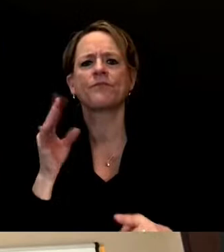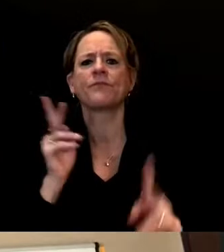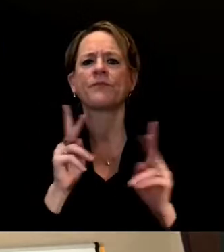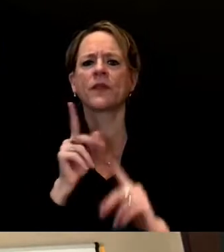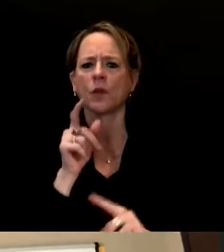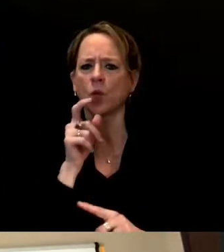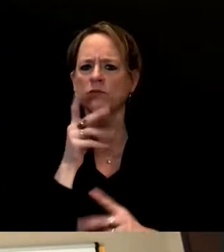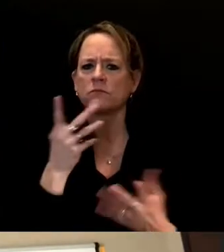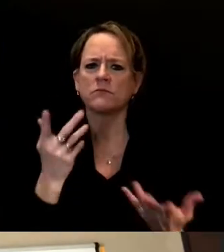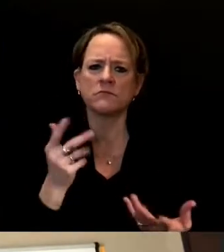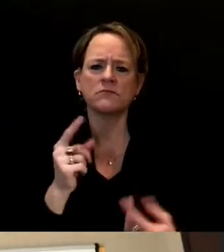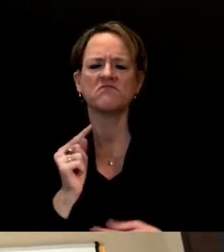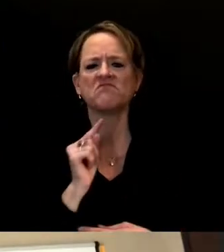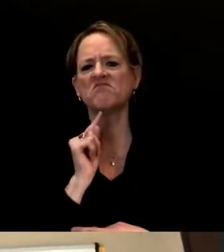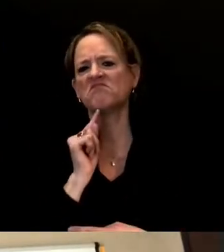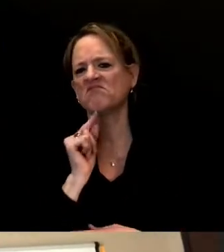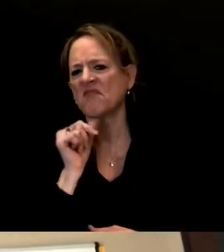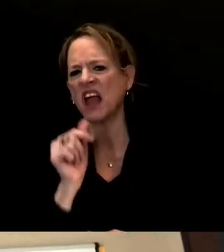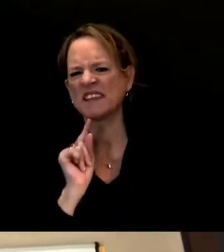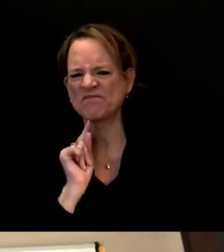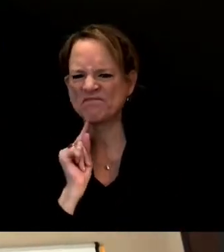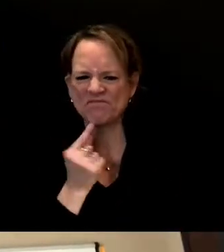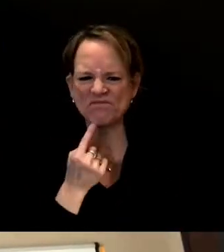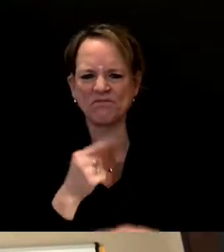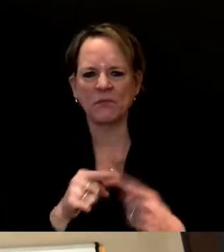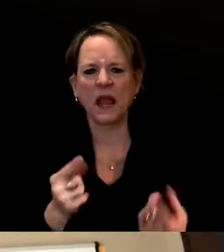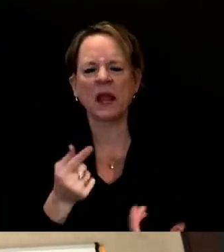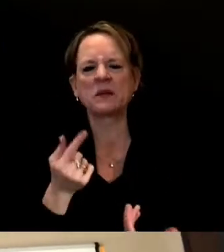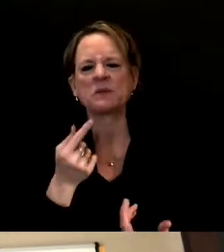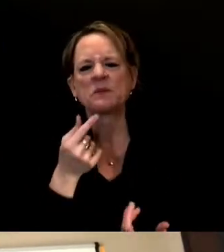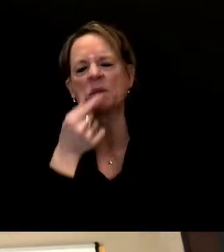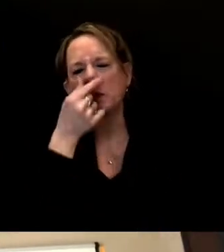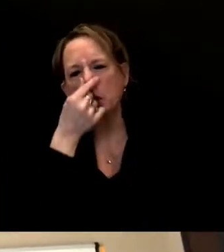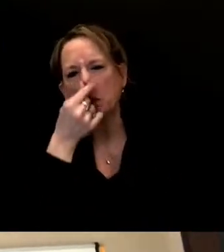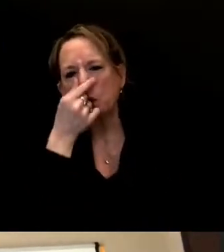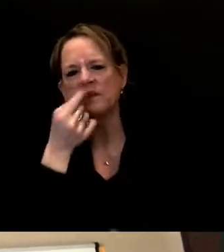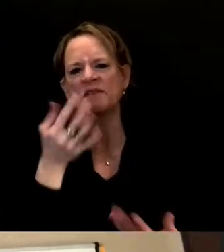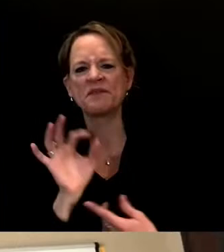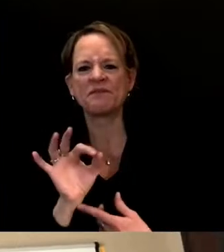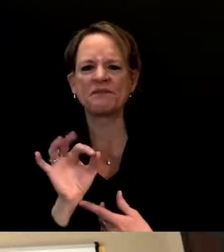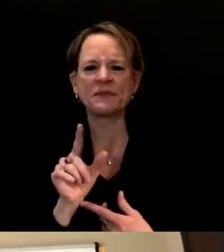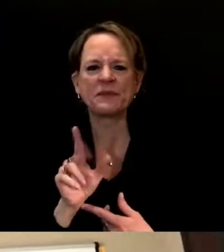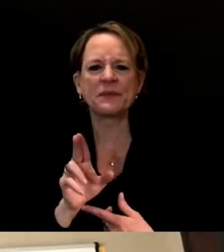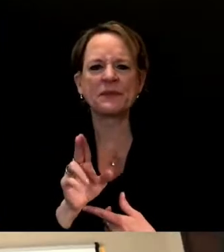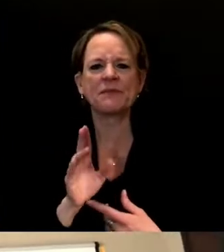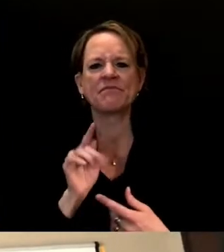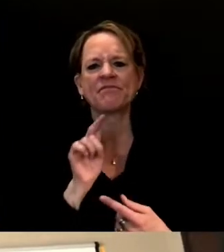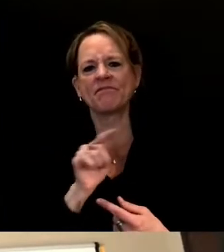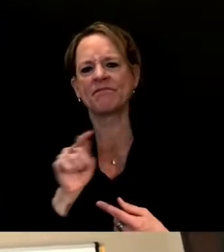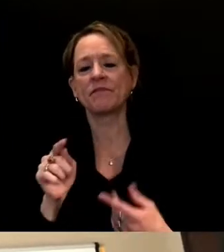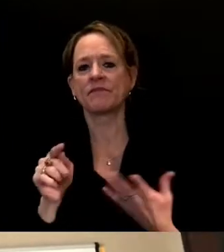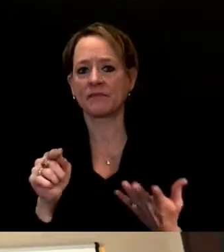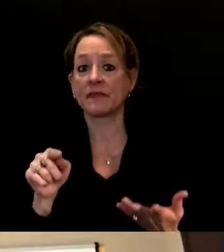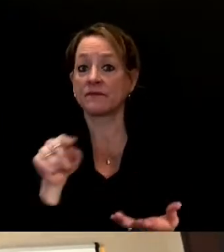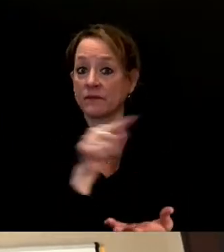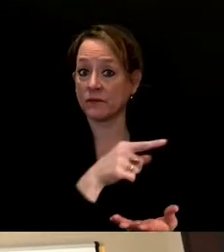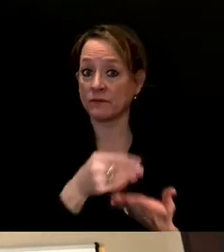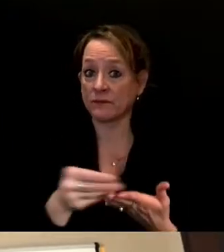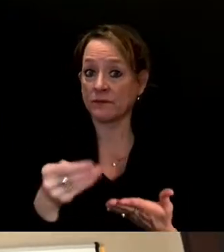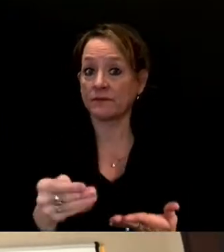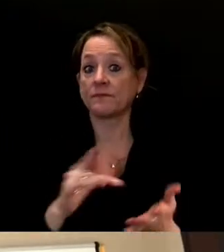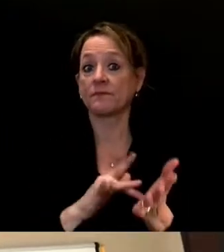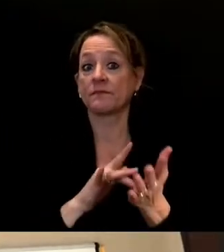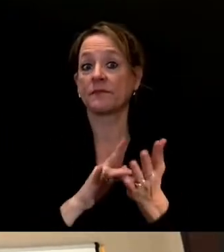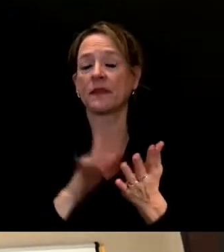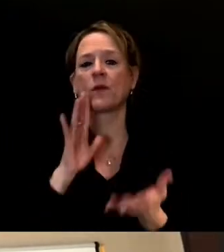flu, and over-the-counter preparations that can treat cough and sore throat that people are familiar with are very appropriate